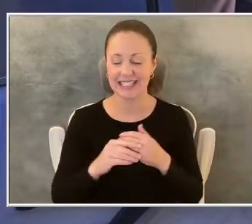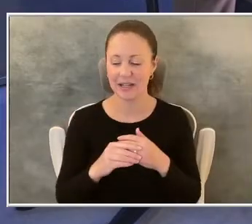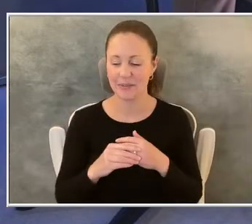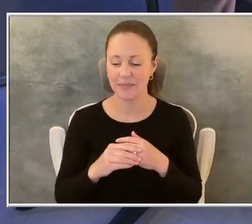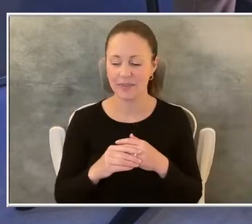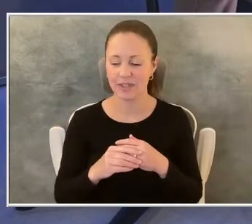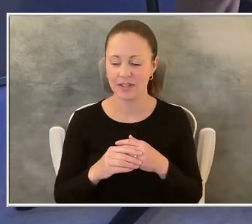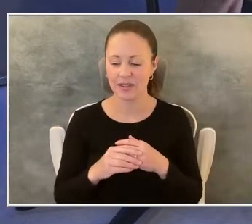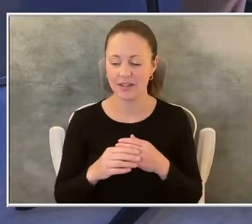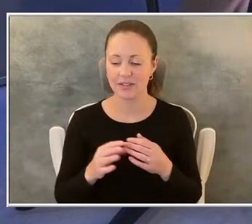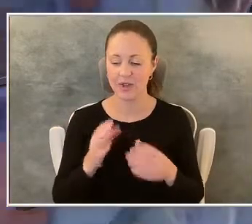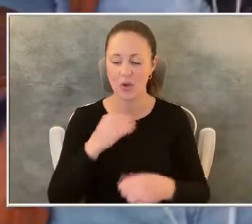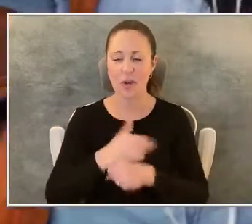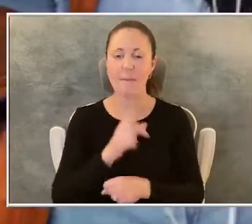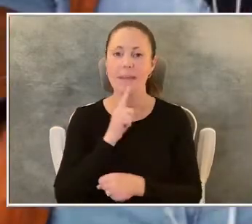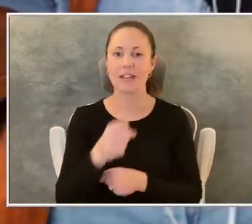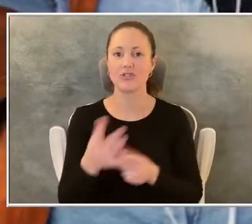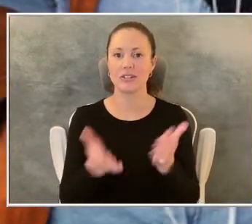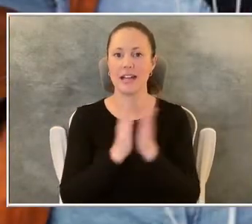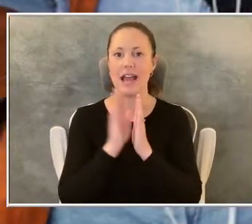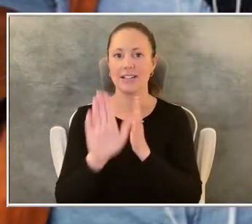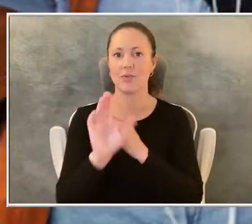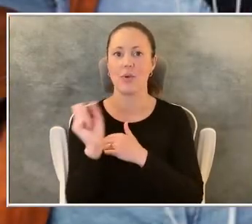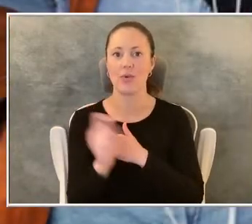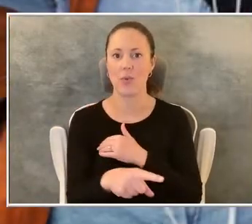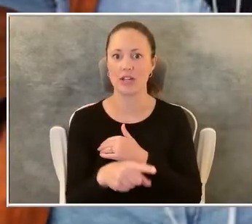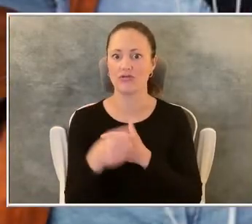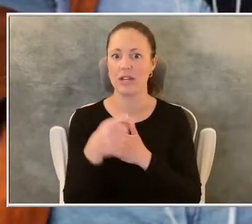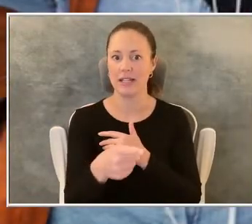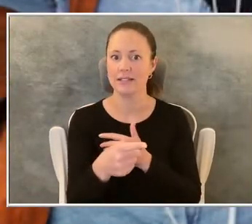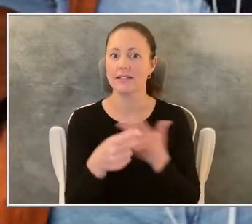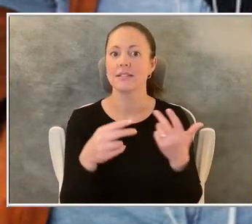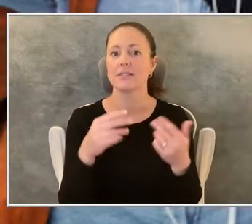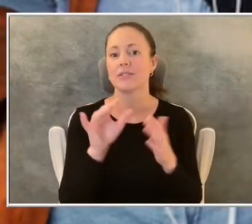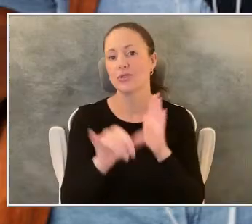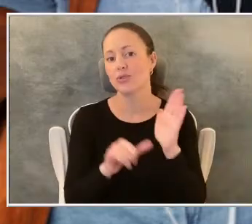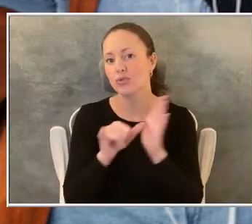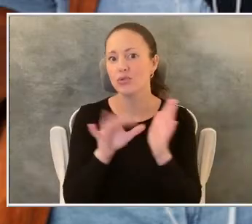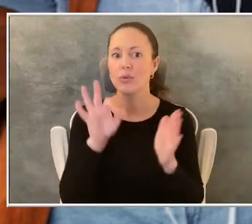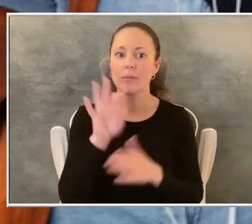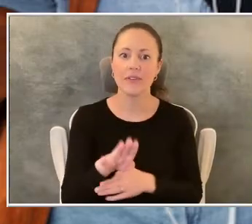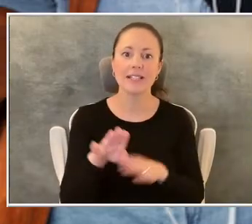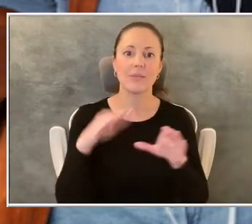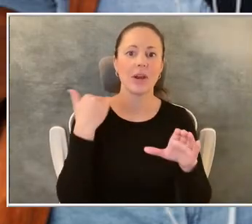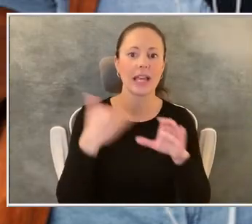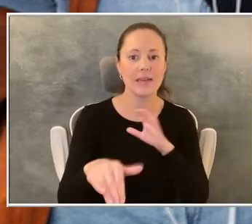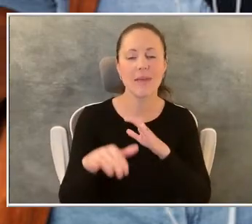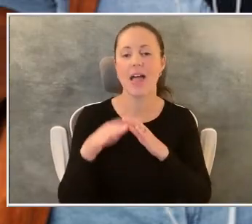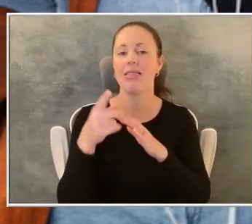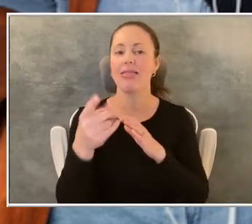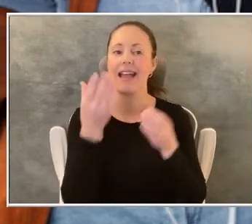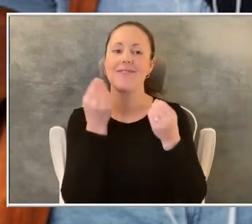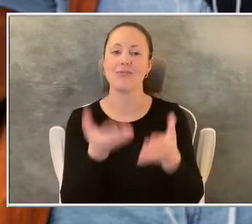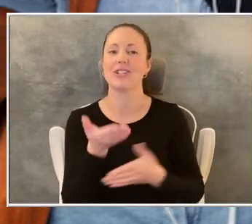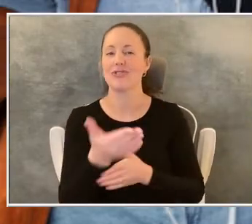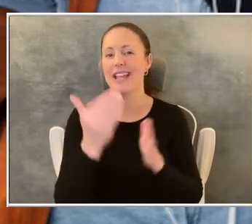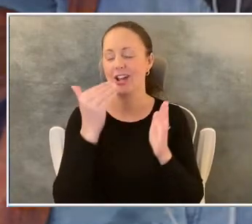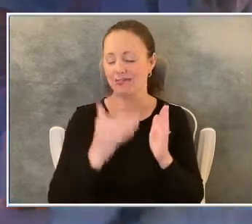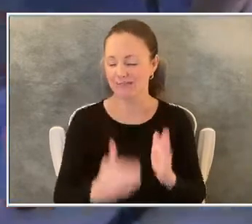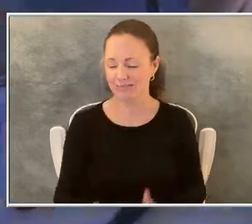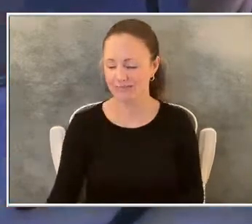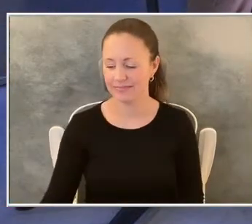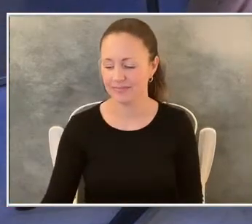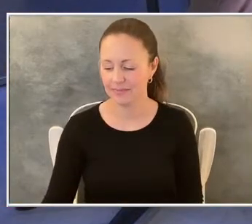your questions if you have any. Use the chat on YouTube or Facebook. You can email the Medical News Network. That information is there on your screen.